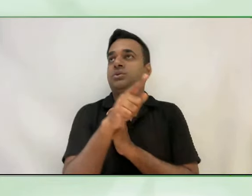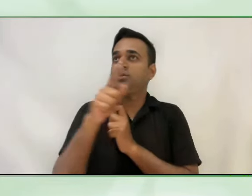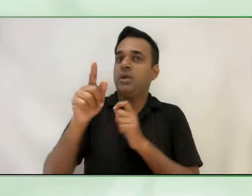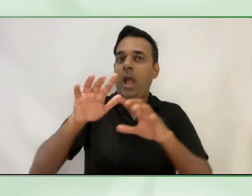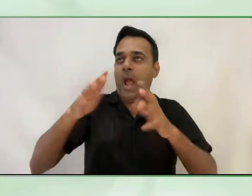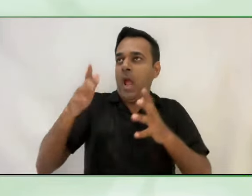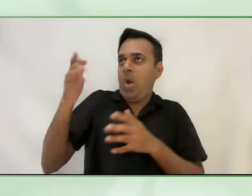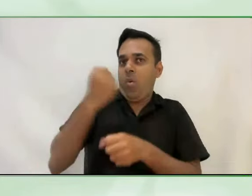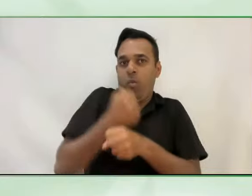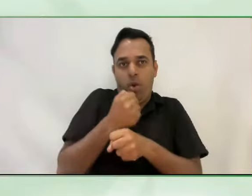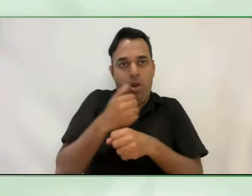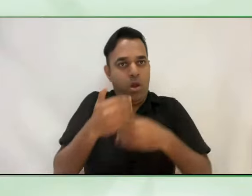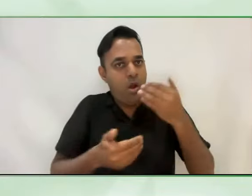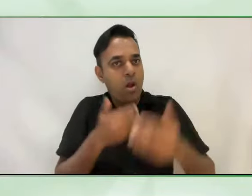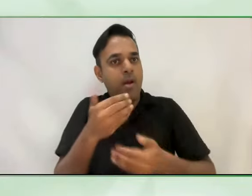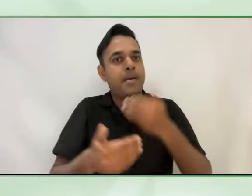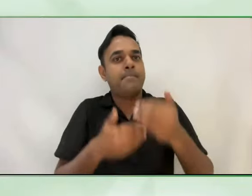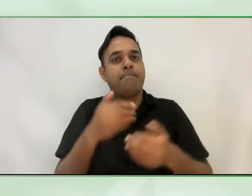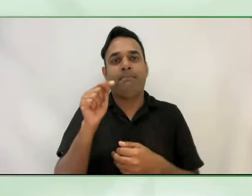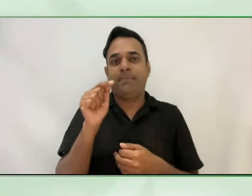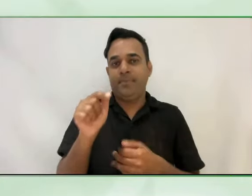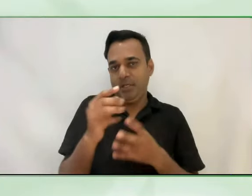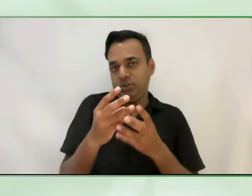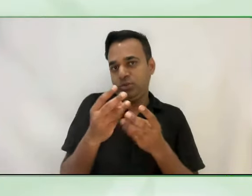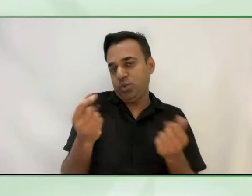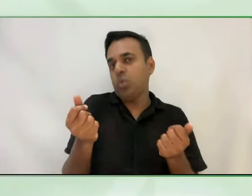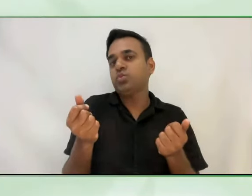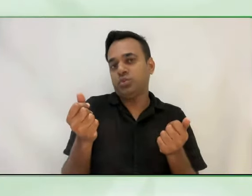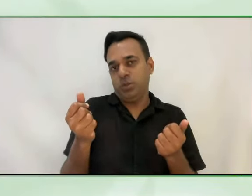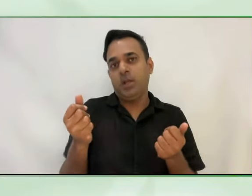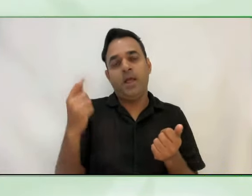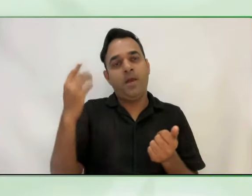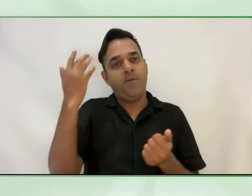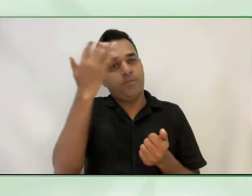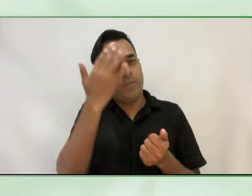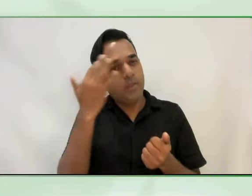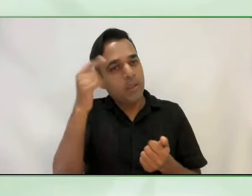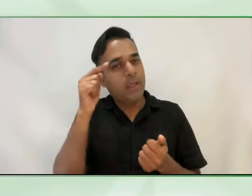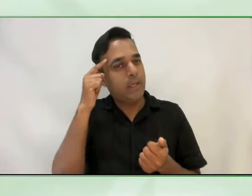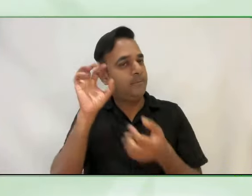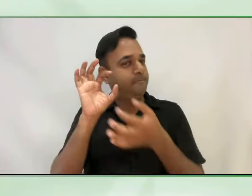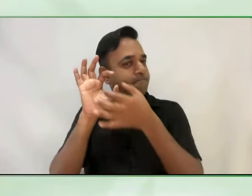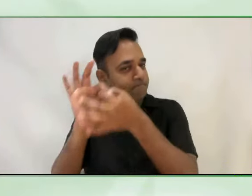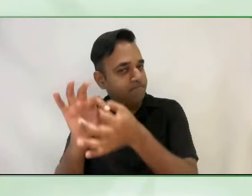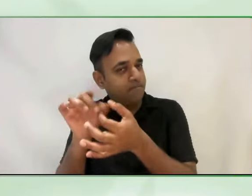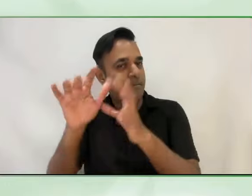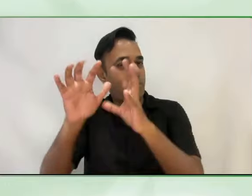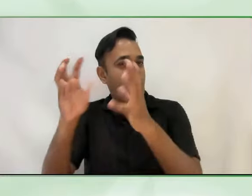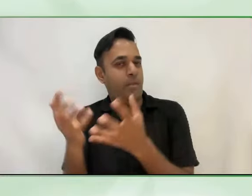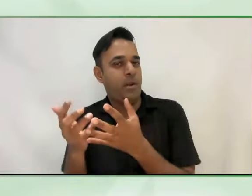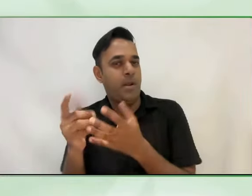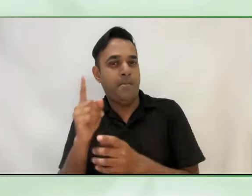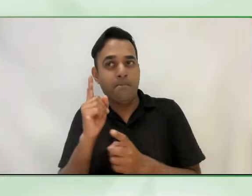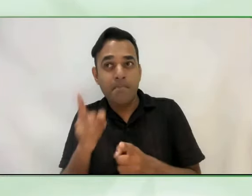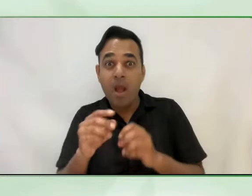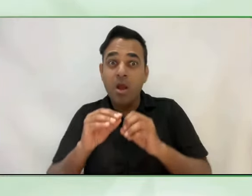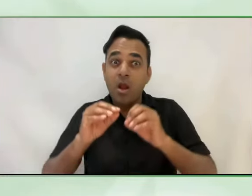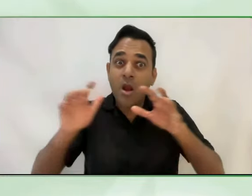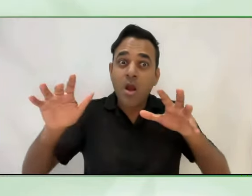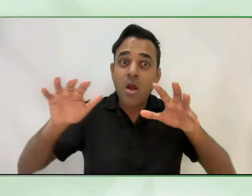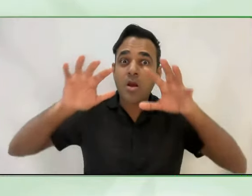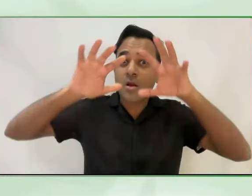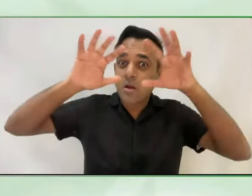the effects on society, and actually the effects this can have on our economy if we get this right, to be realised globally, not just